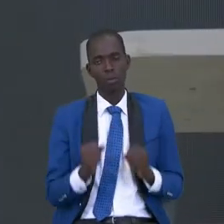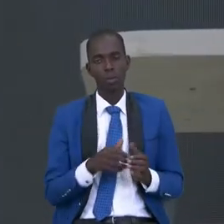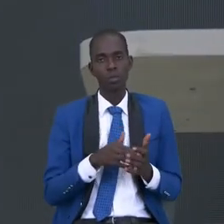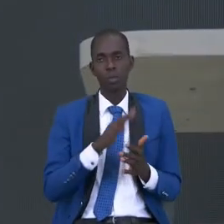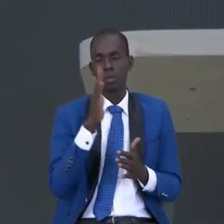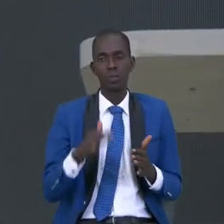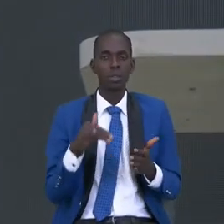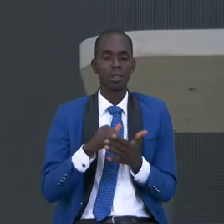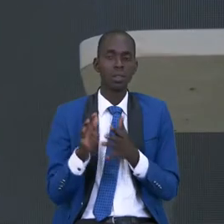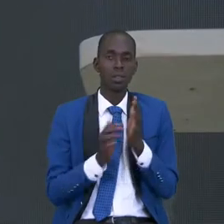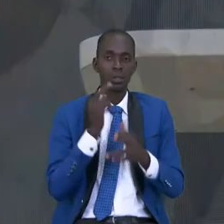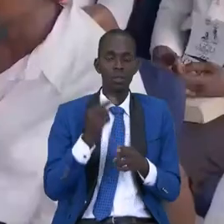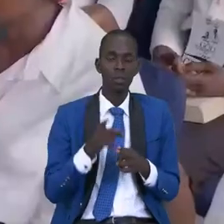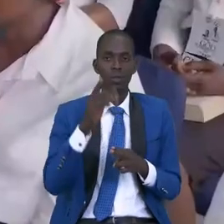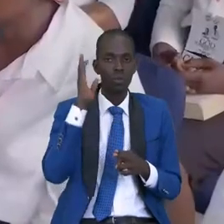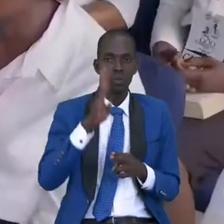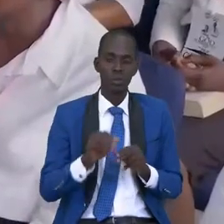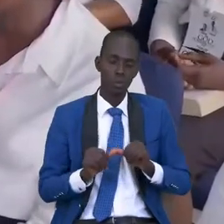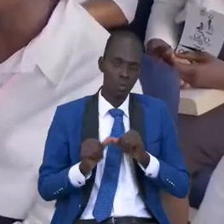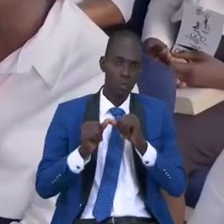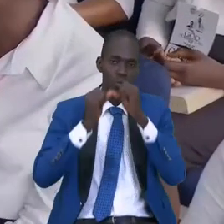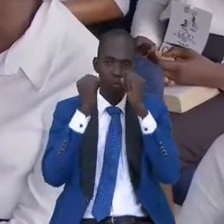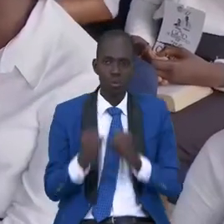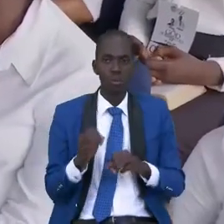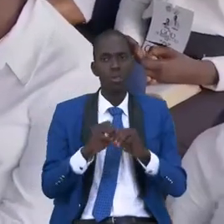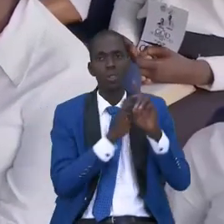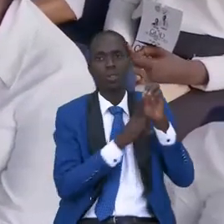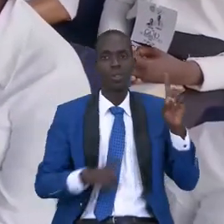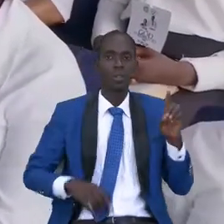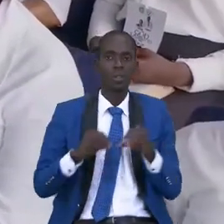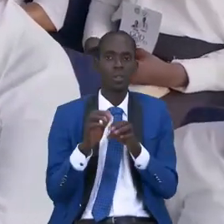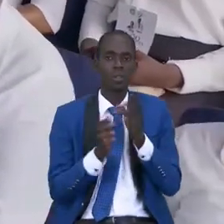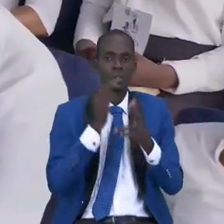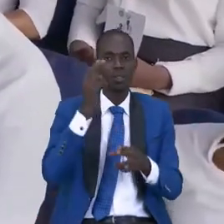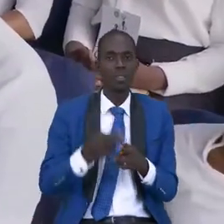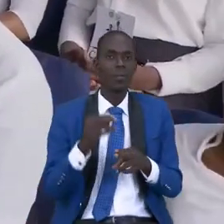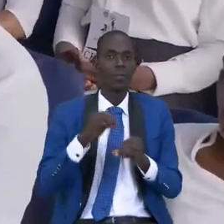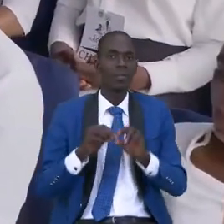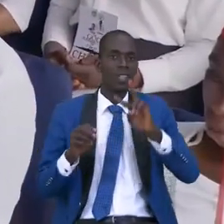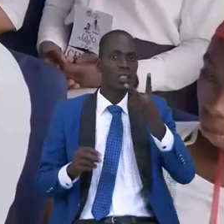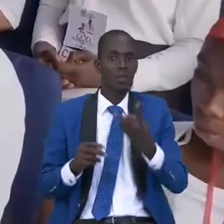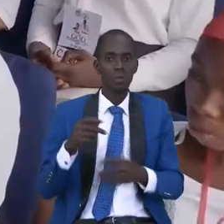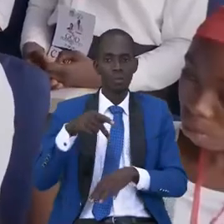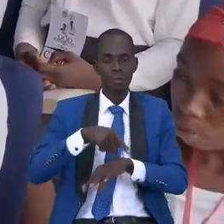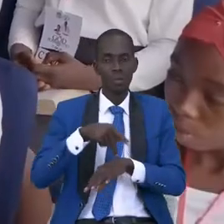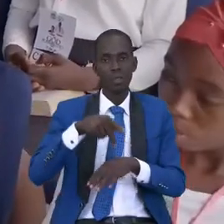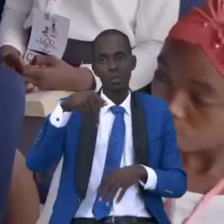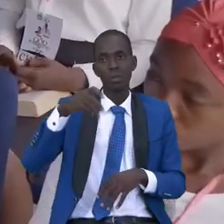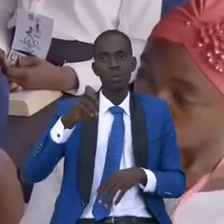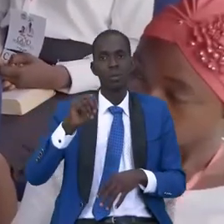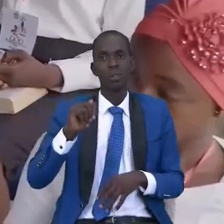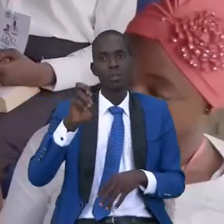Lord in Jesus' name. We're looking at 2 Peter chapter 3, verse